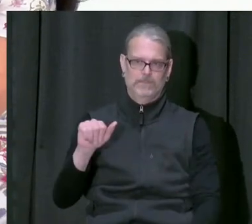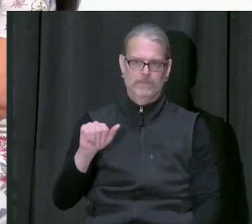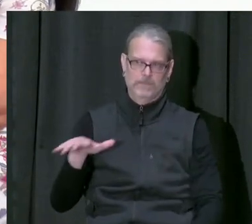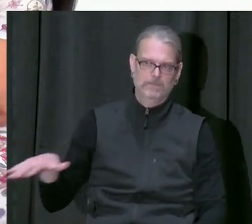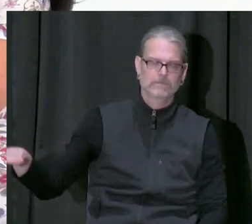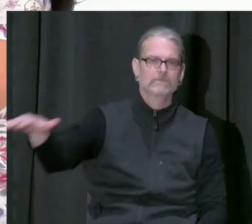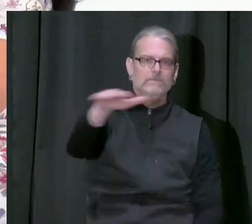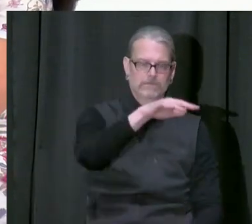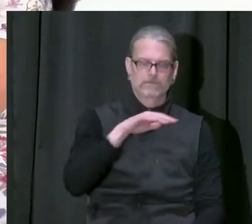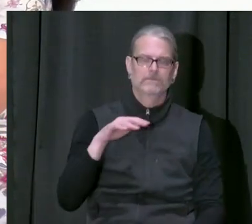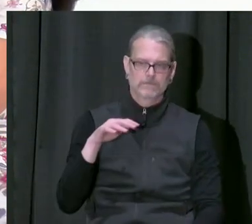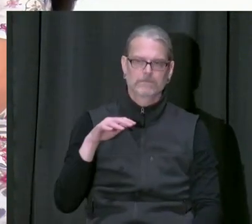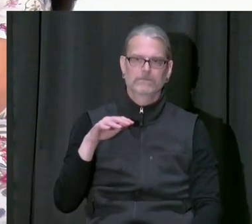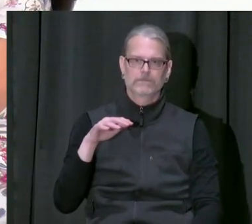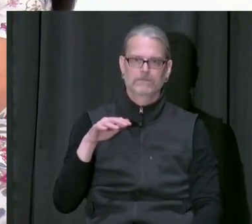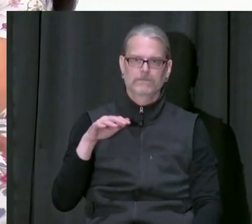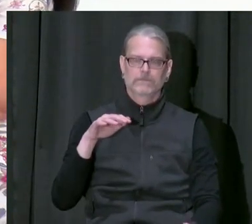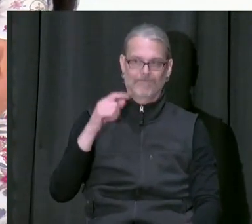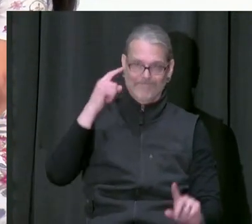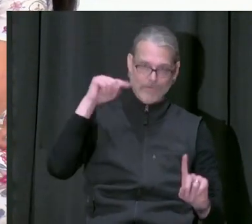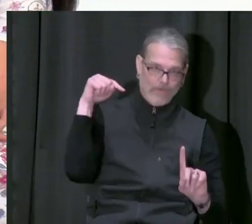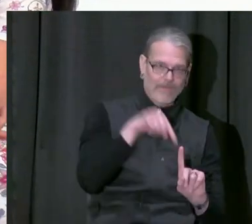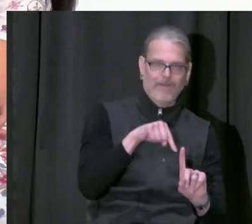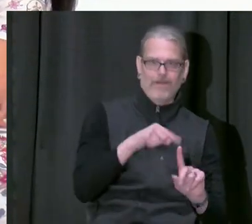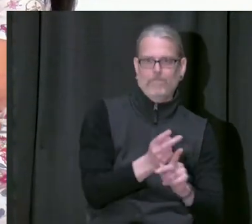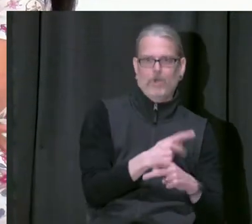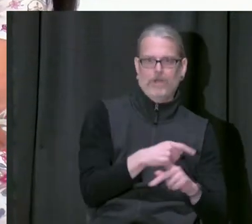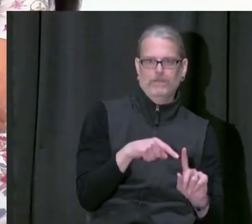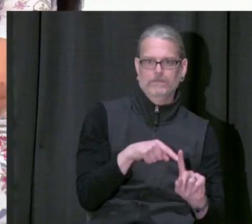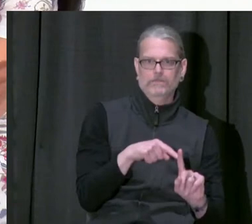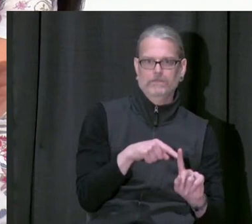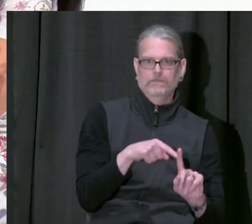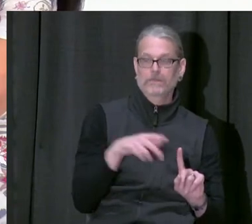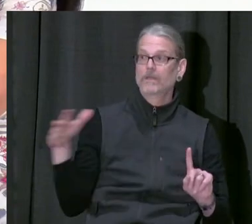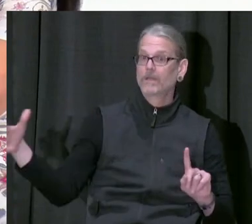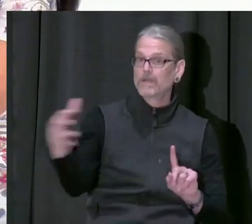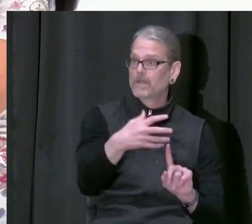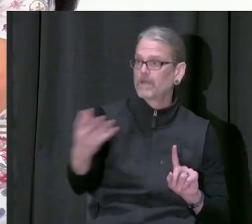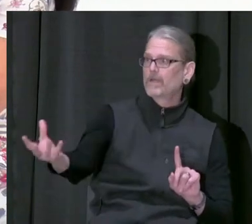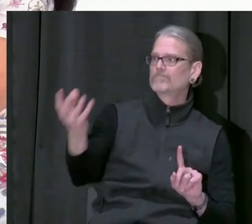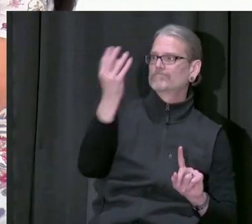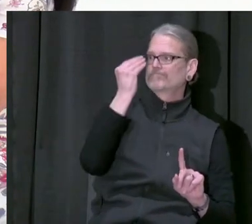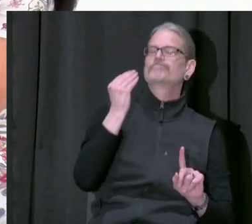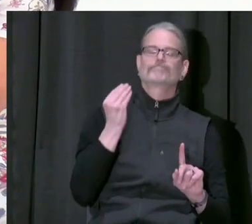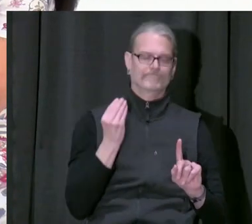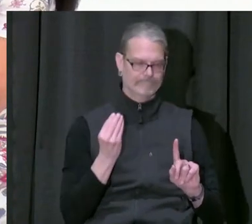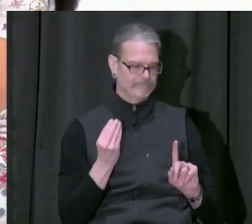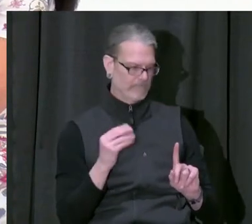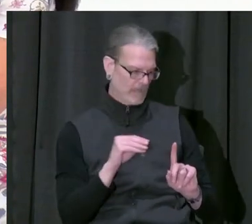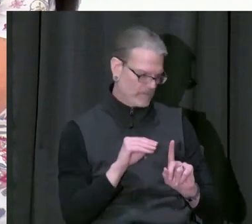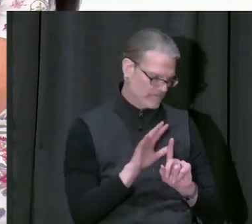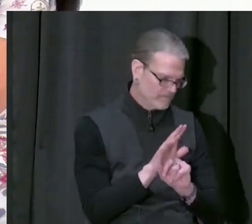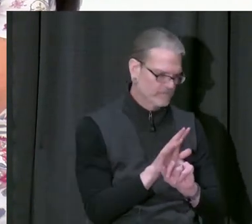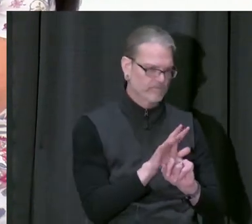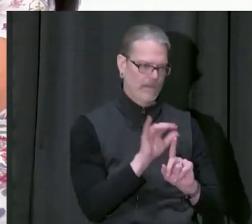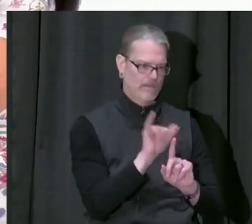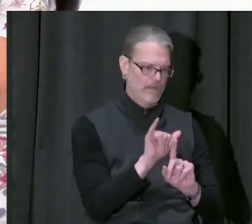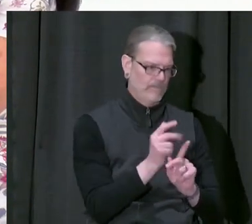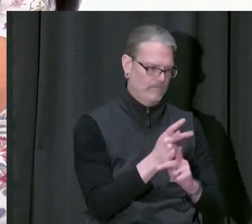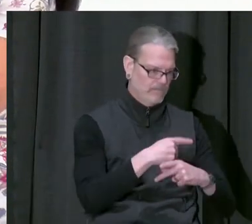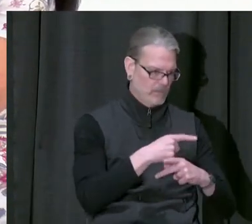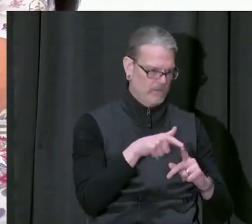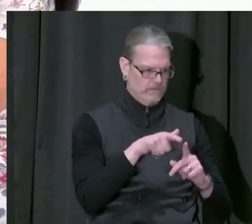developed back to product. That informs them, that helps them bring that perspective into their